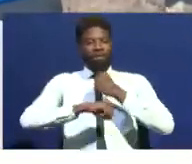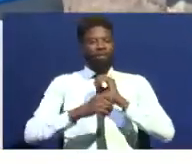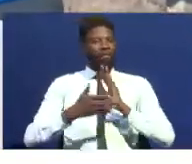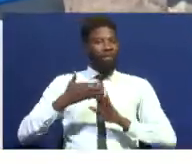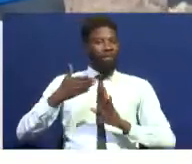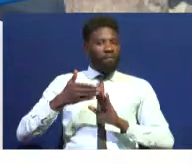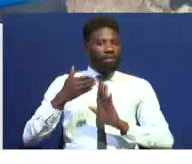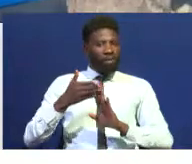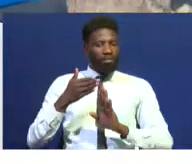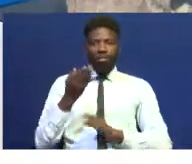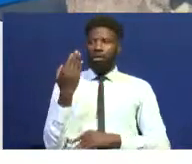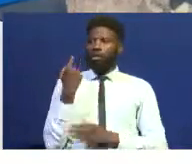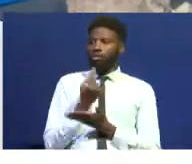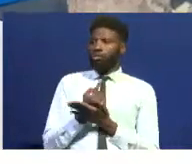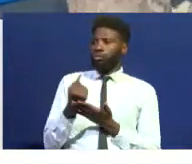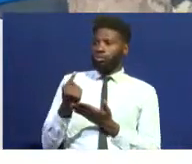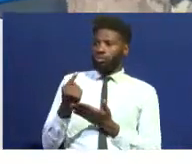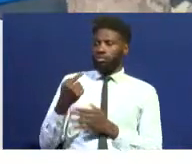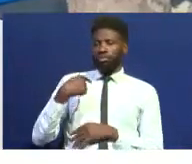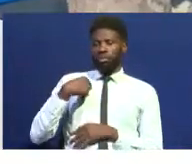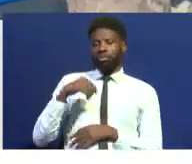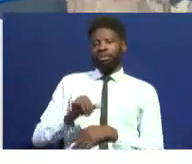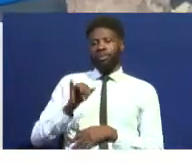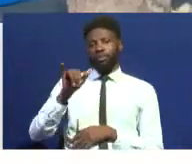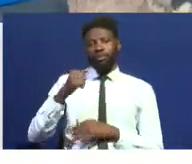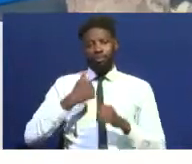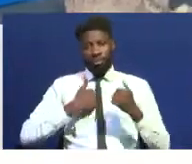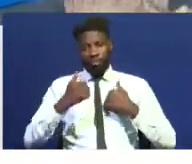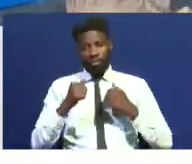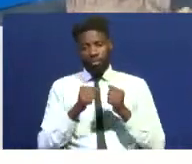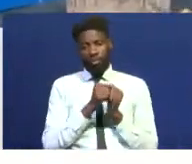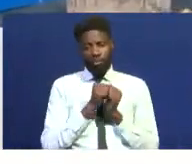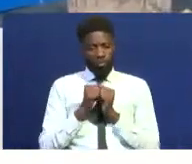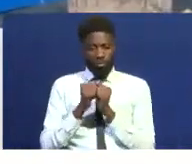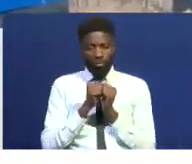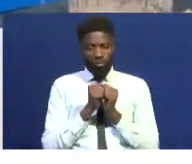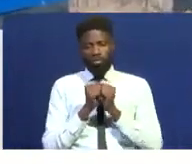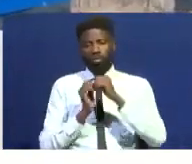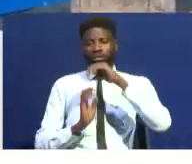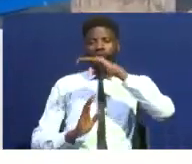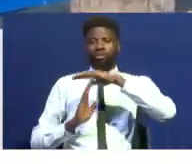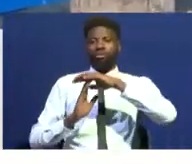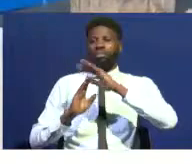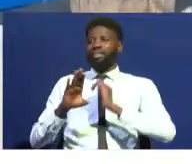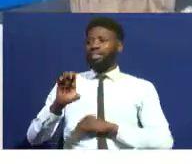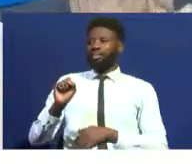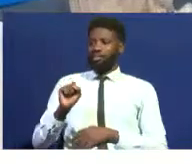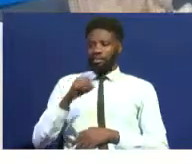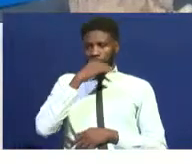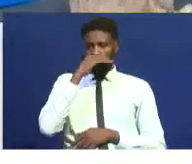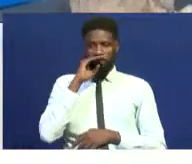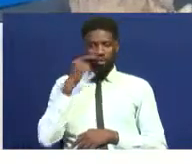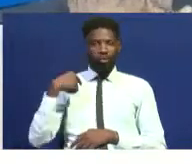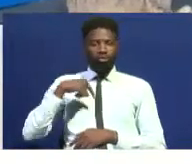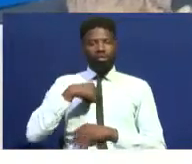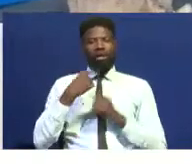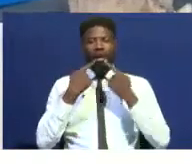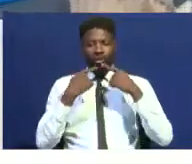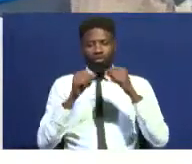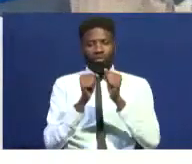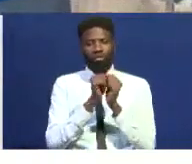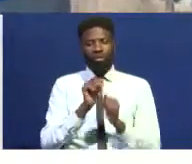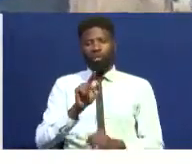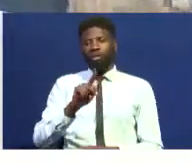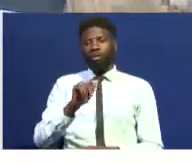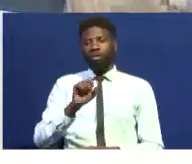development. Last week, I was in Rwanda with the Prime Cabinet Secretary, where we made an announcement with Cassava Technologies